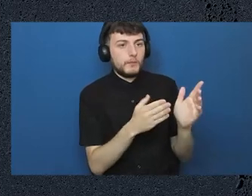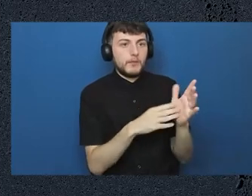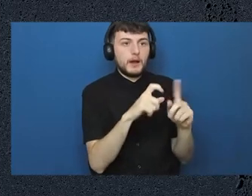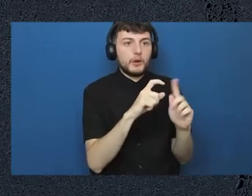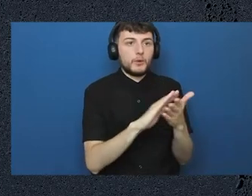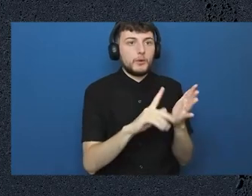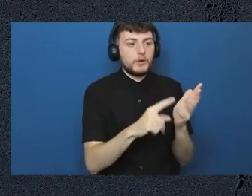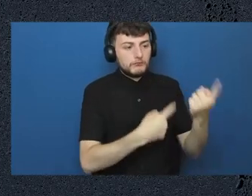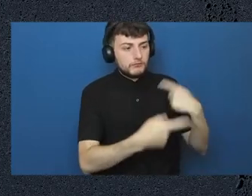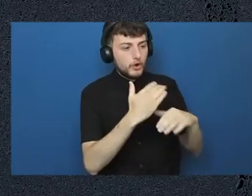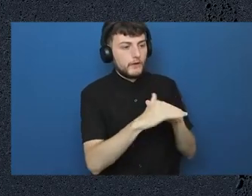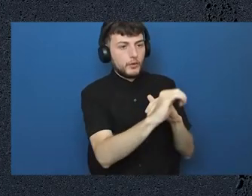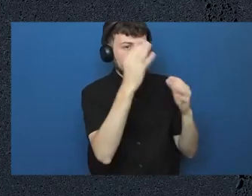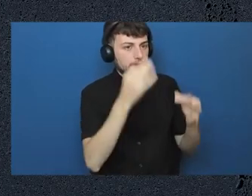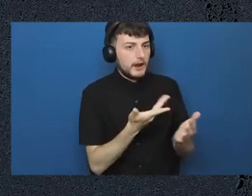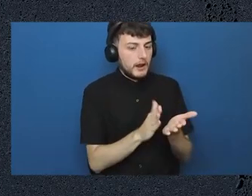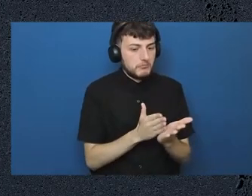decisions, including parenting.